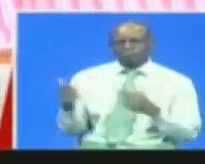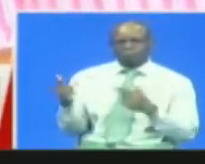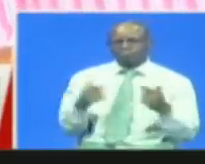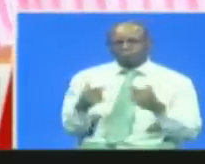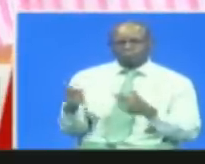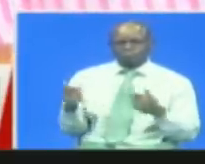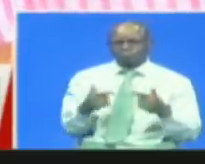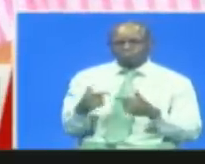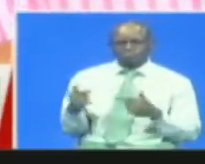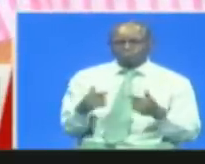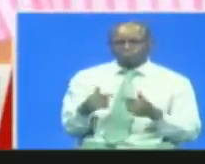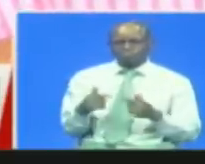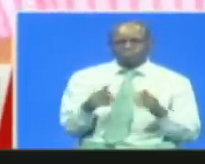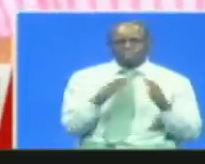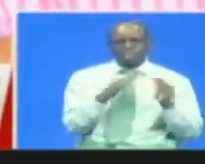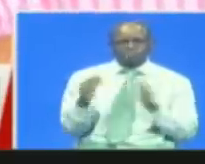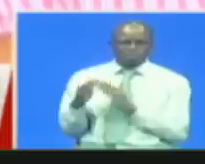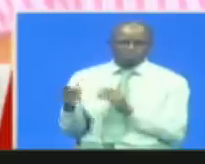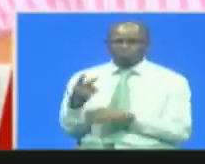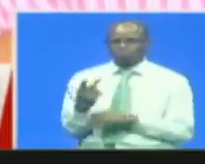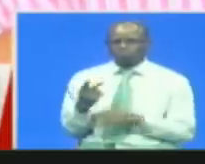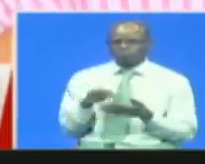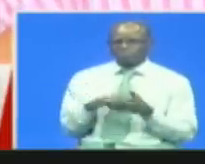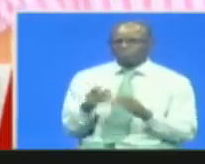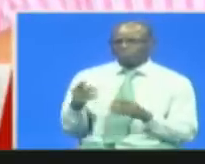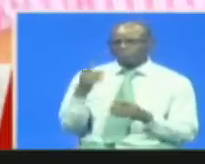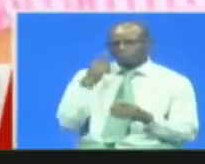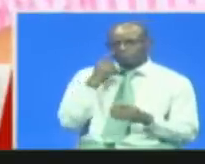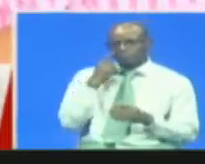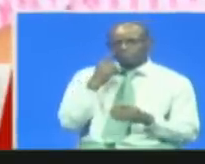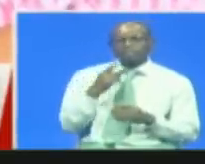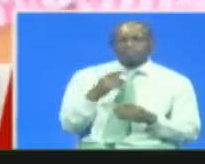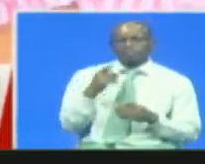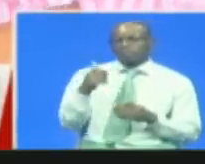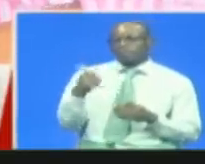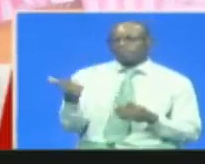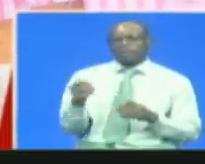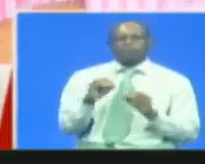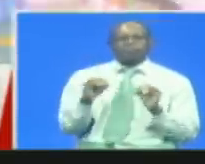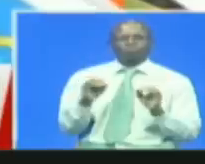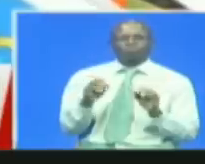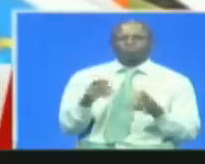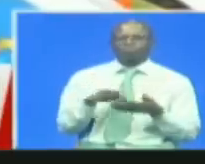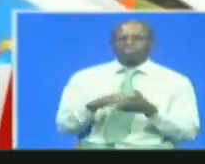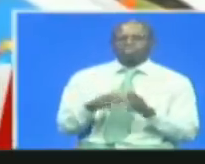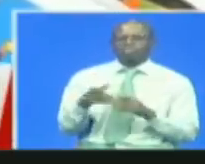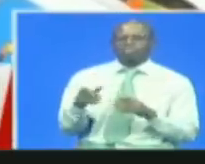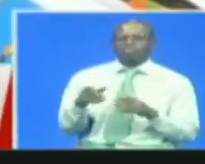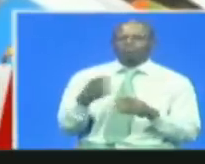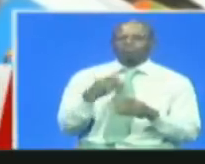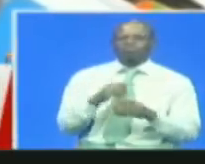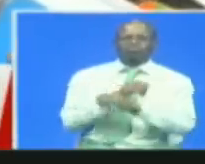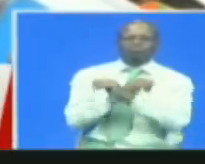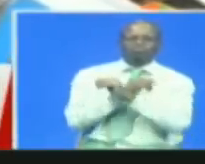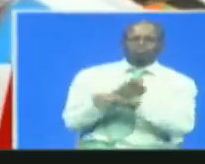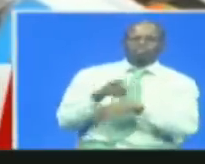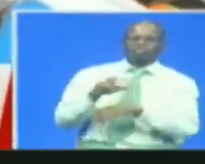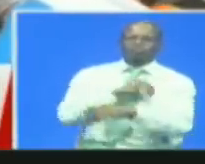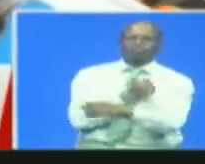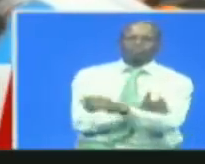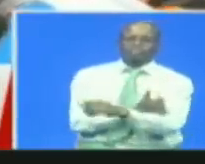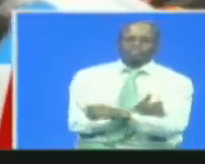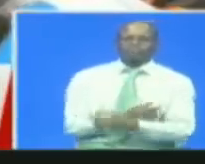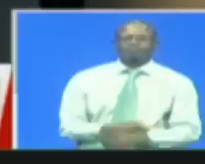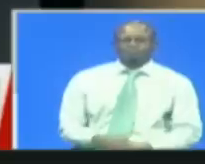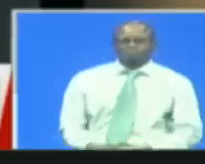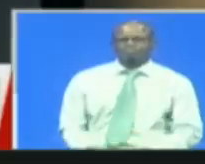seem not to see eye to eye most of the time, with each keen to protect their turf. Kennedy Murethi, NTV.